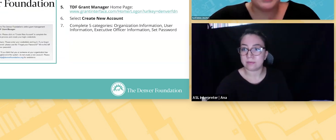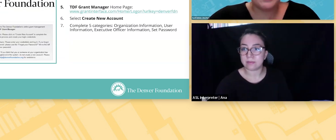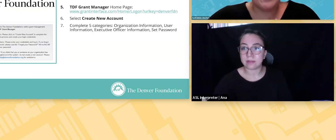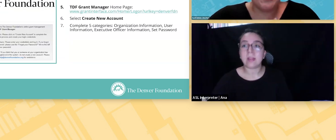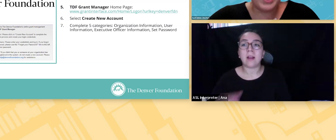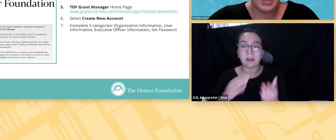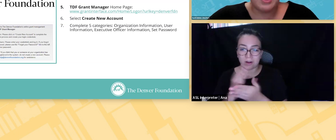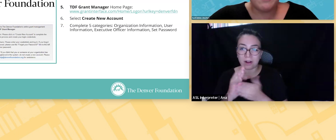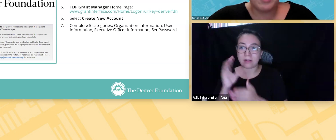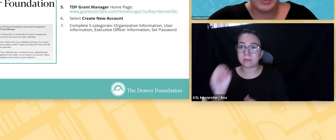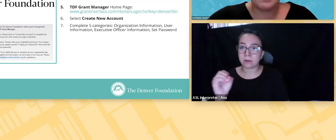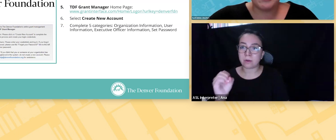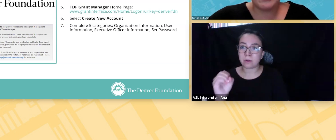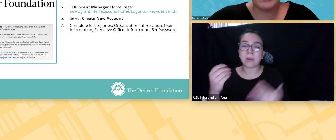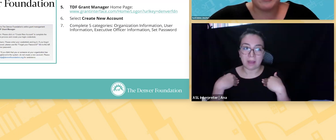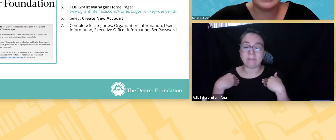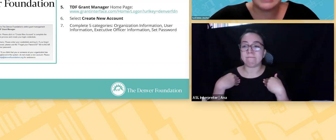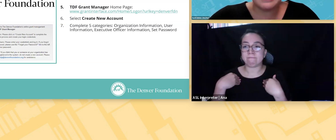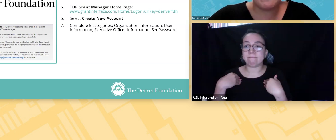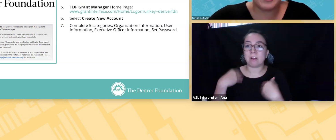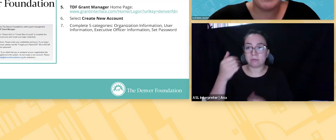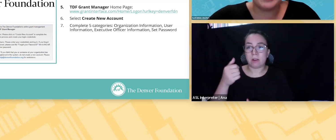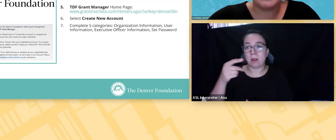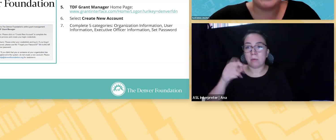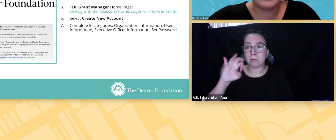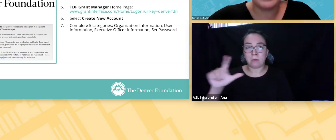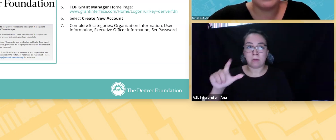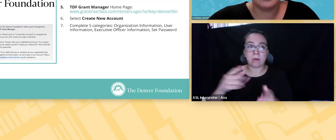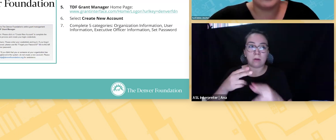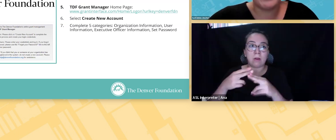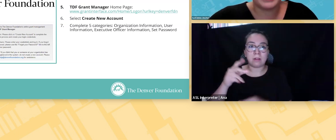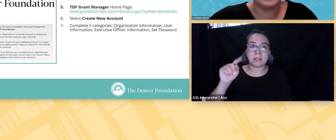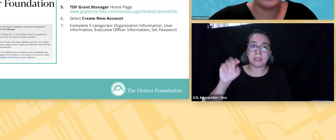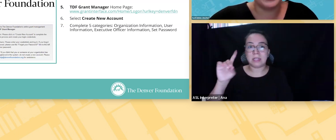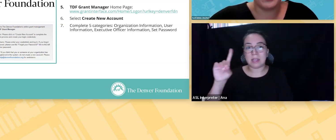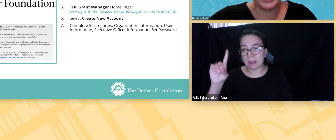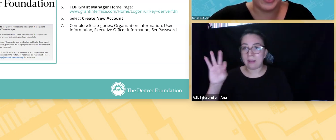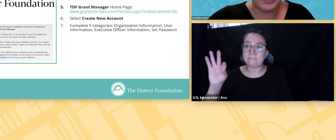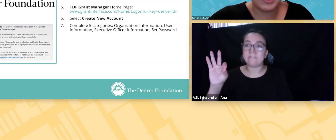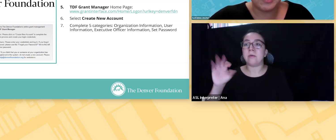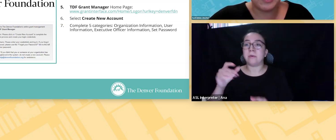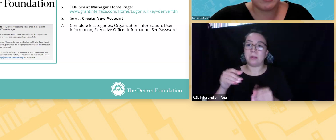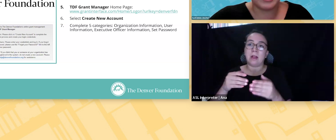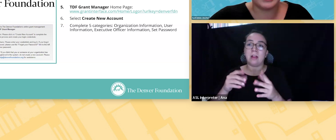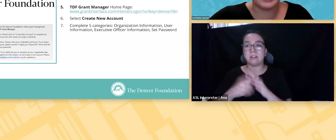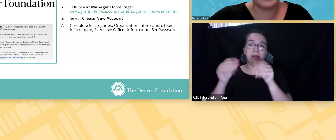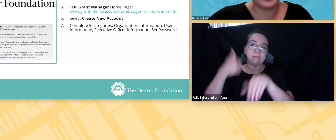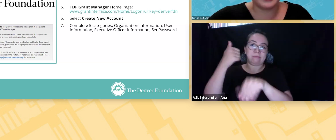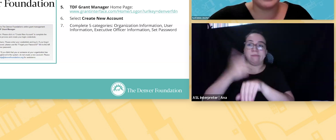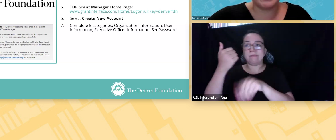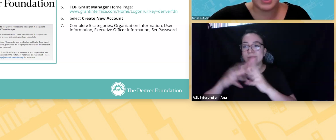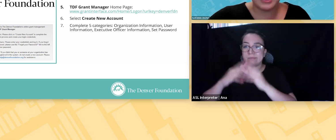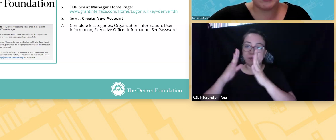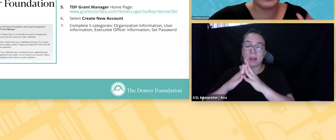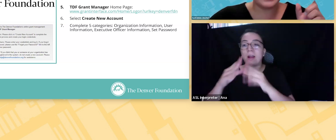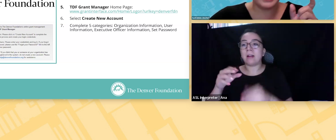All right, so we have a grants portal called TDF Grant Manager that we launched back in 2022. So if your organization